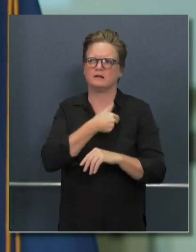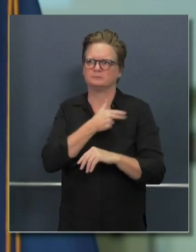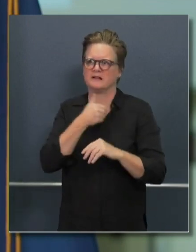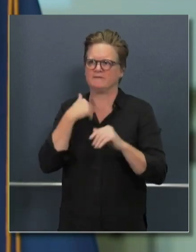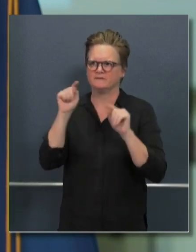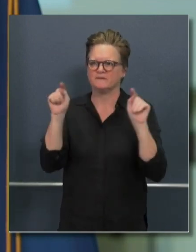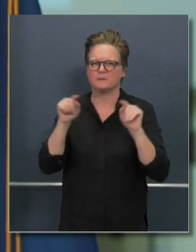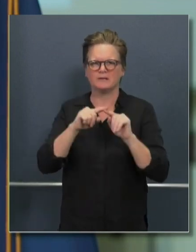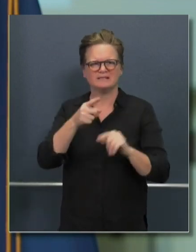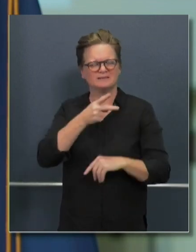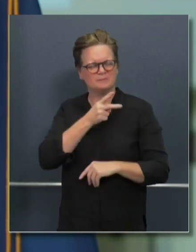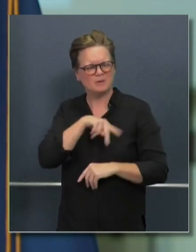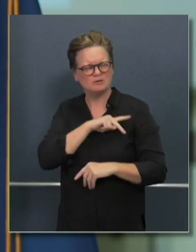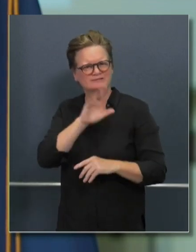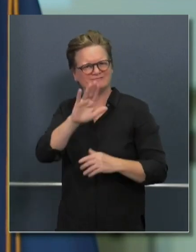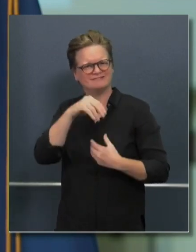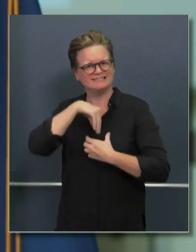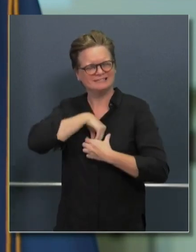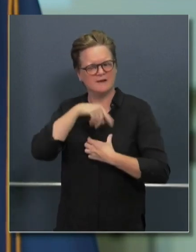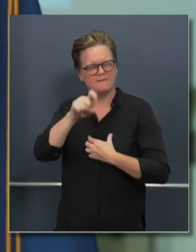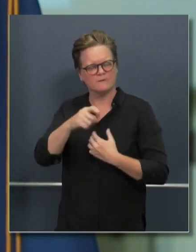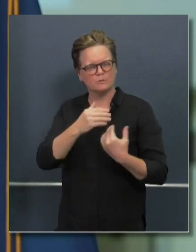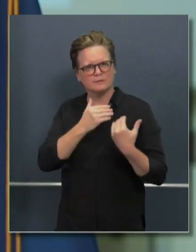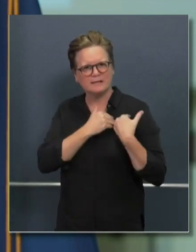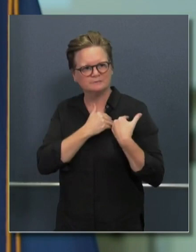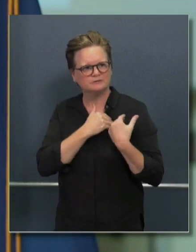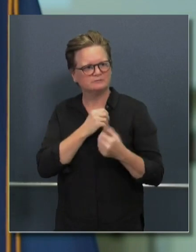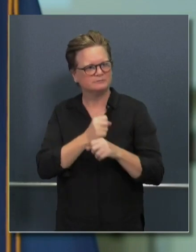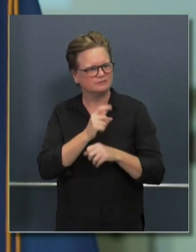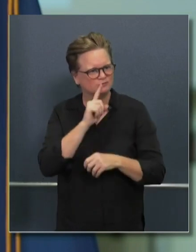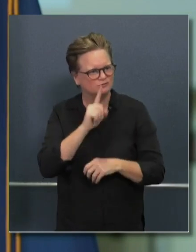amount together in the last 100+ days.